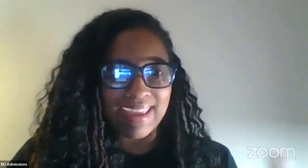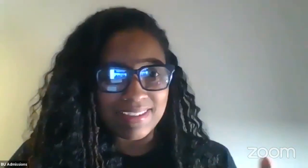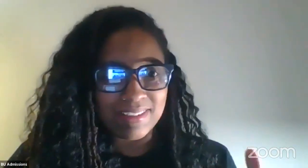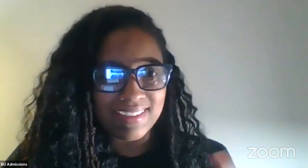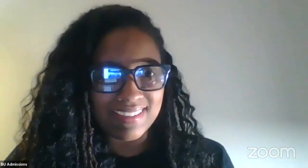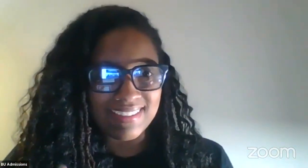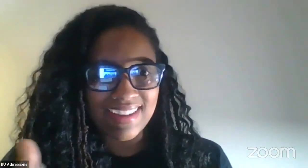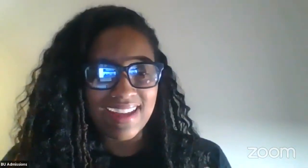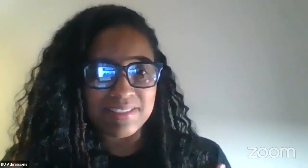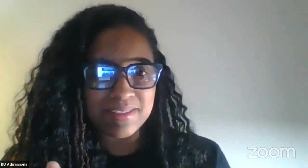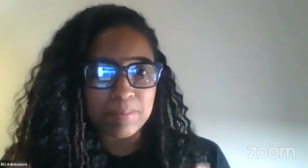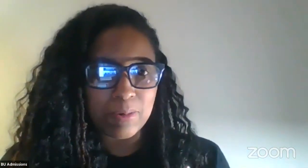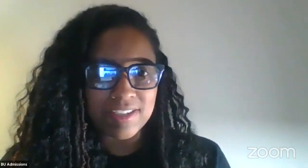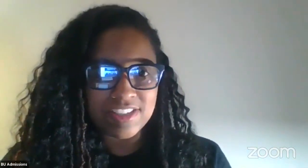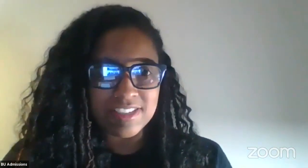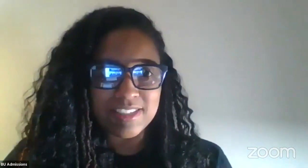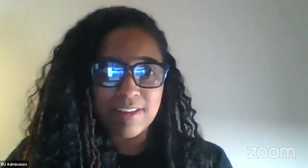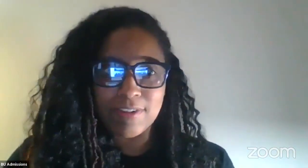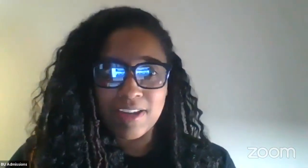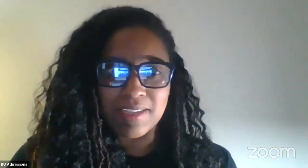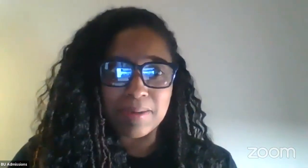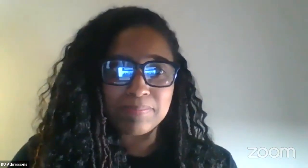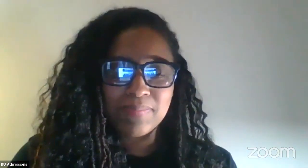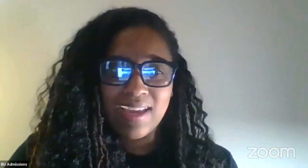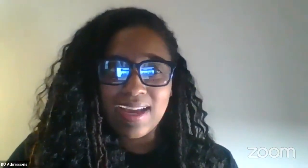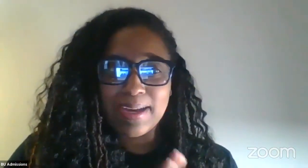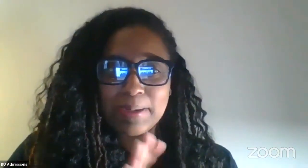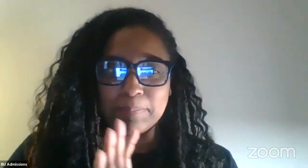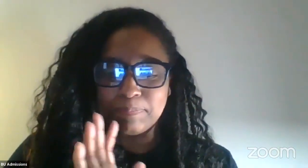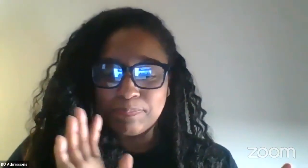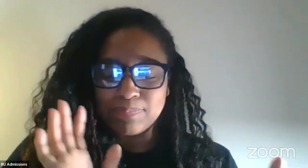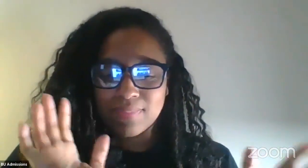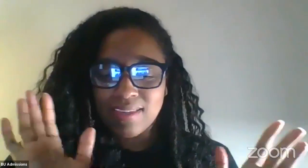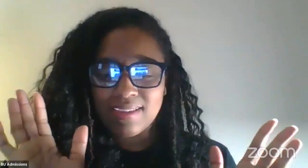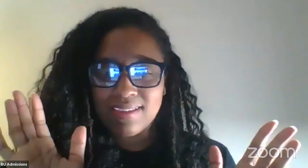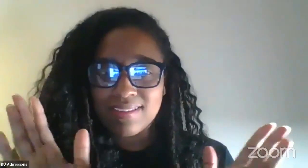alumni panel and ask some questions of our alum.